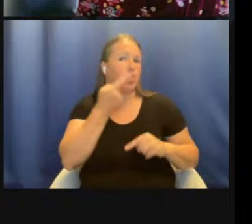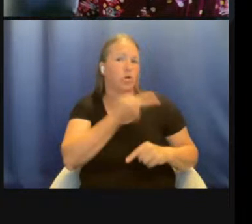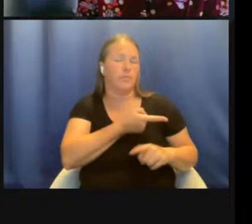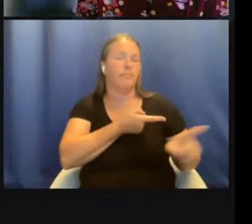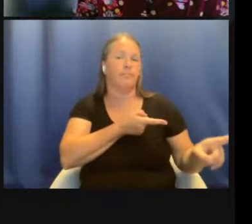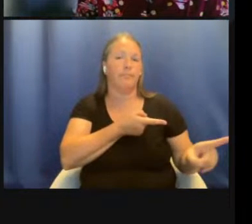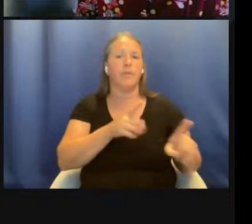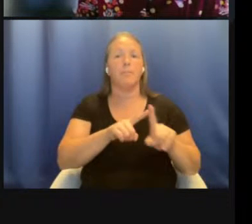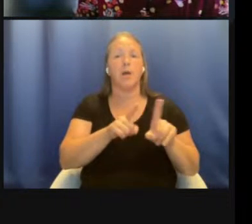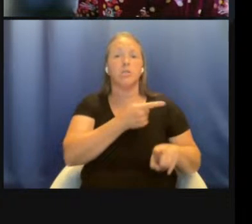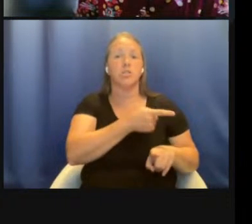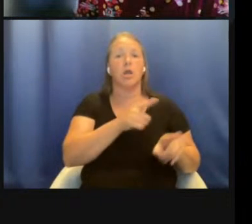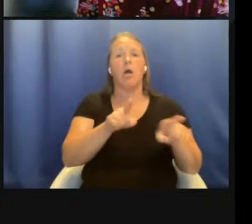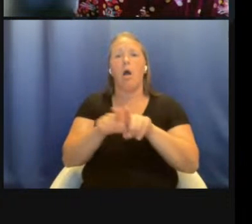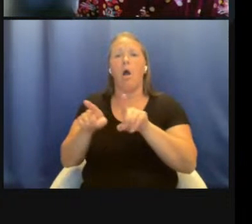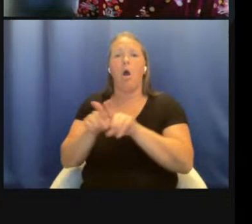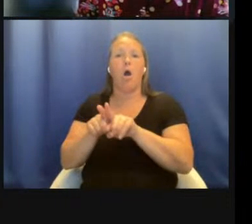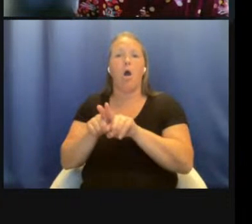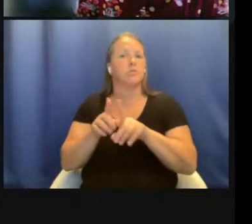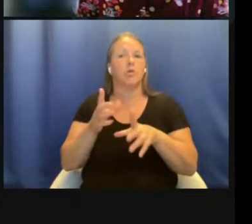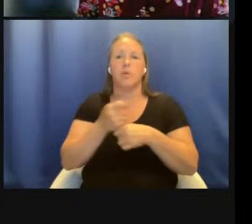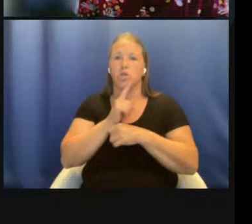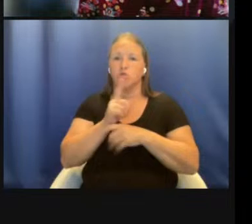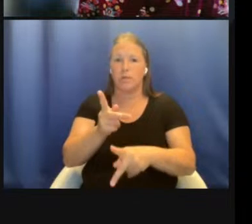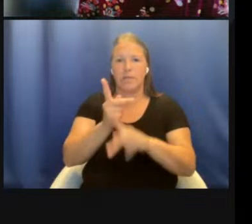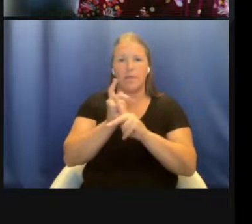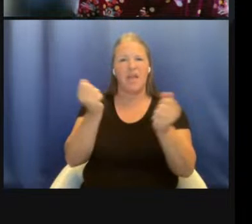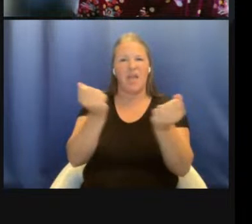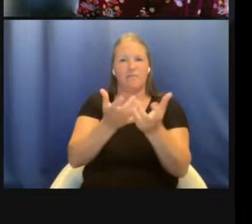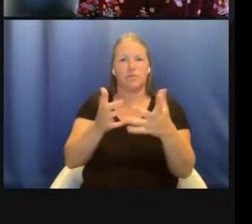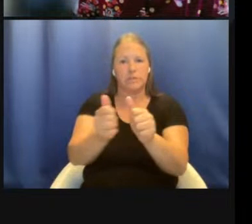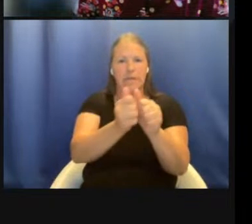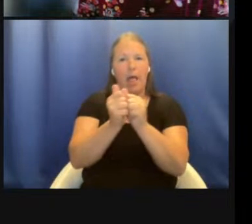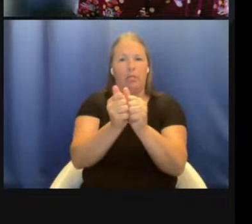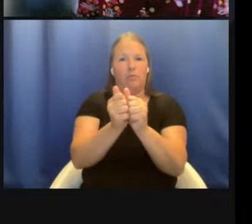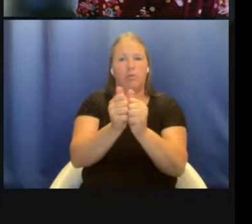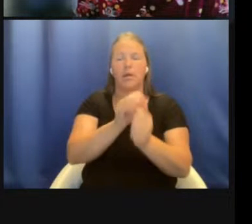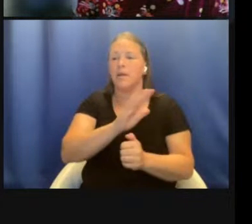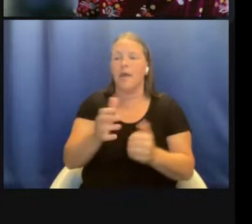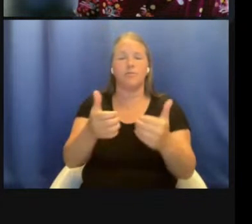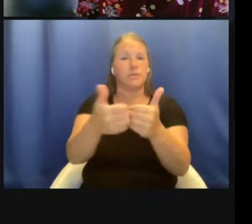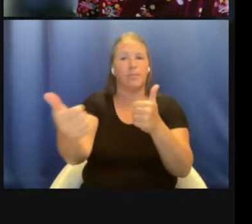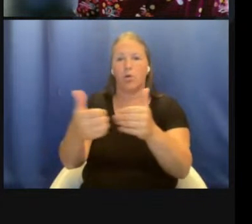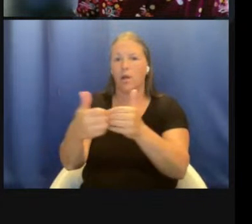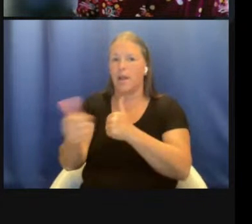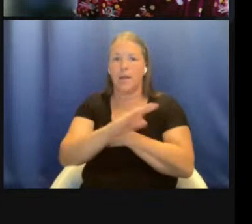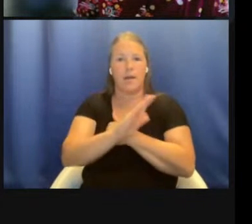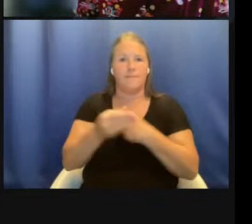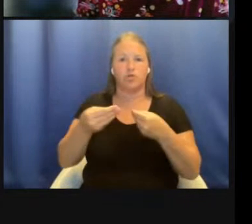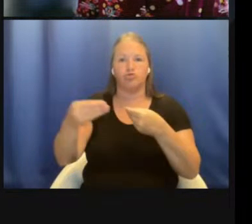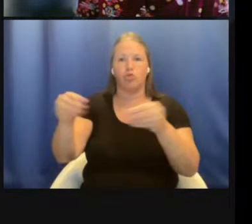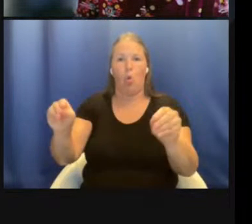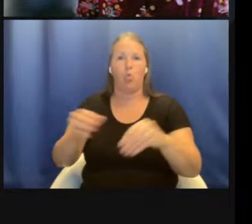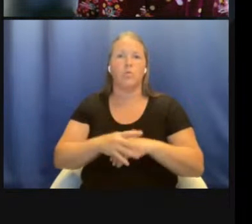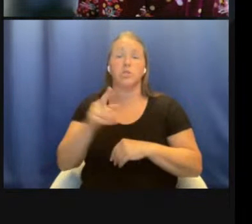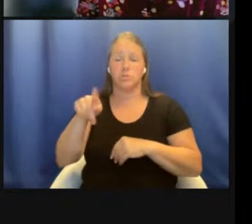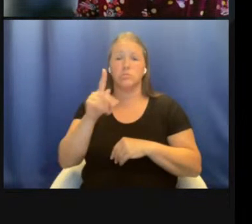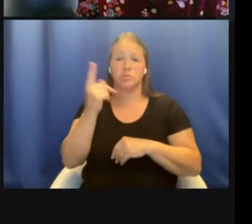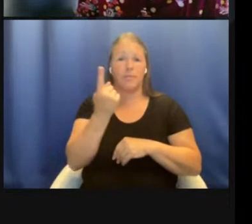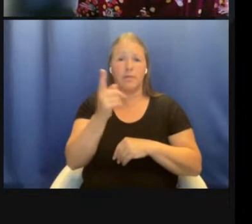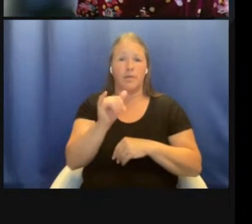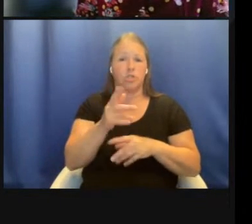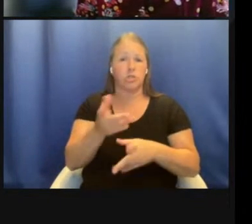have them separated or sold. This is something she carries through all her inventories. Very few of her possessions does